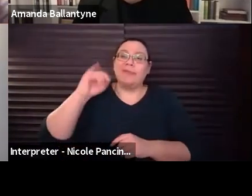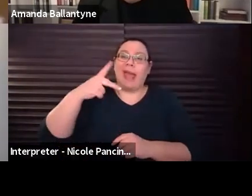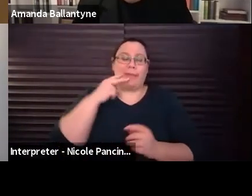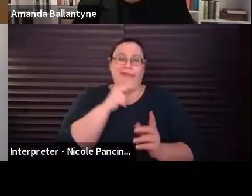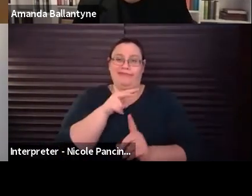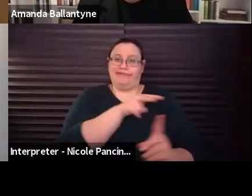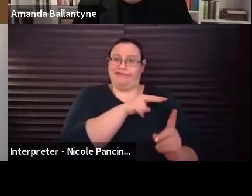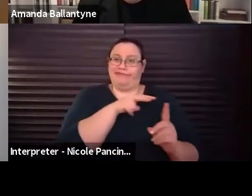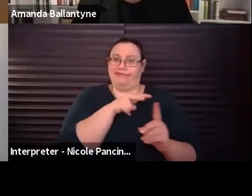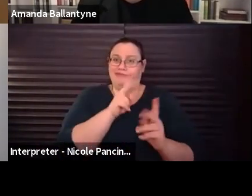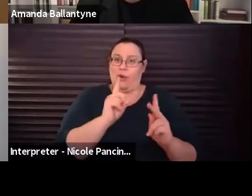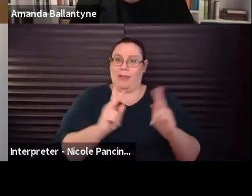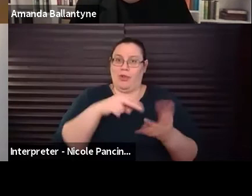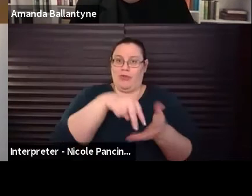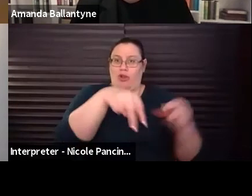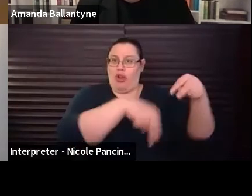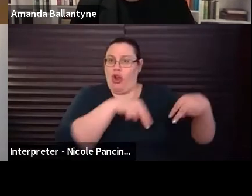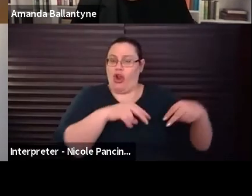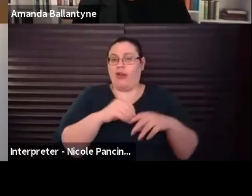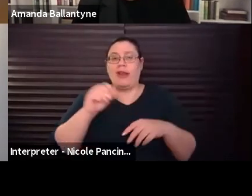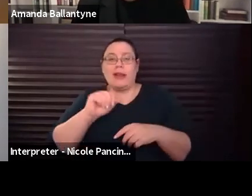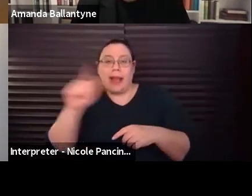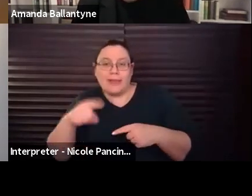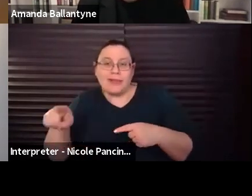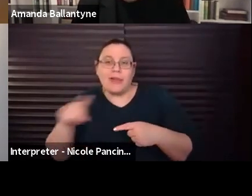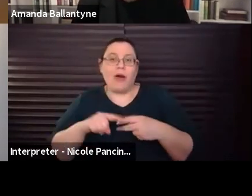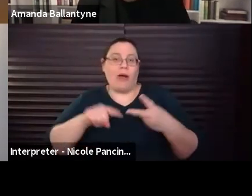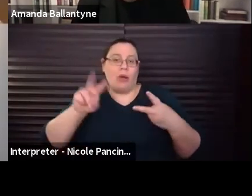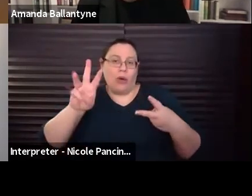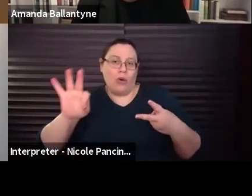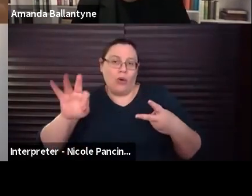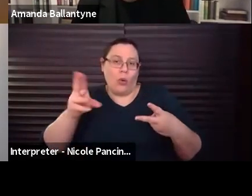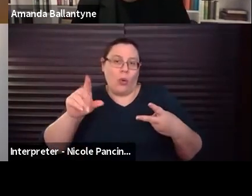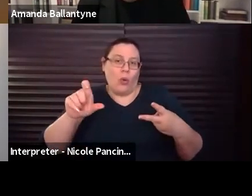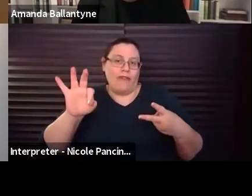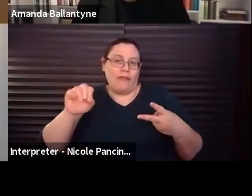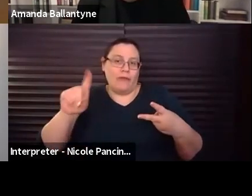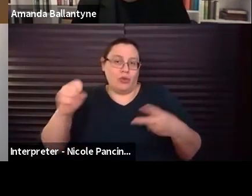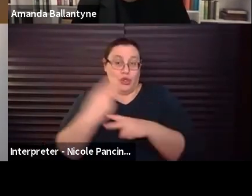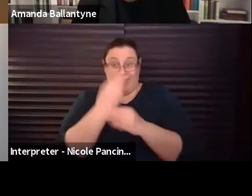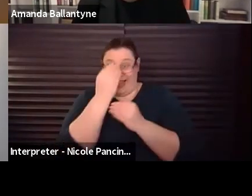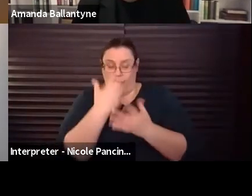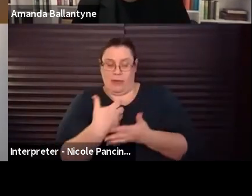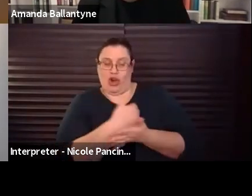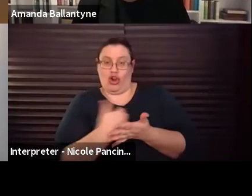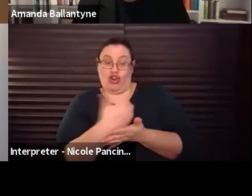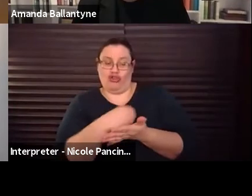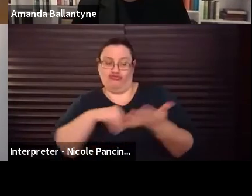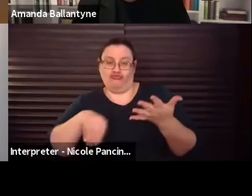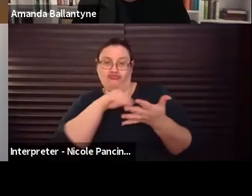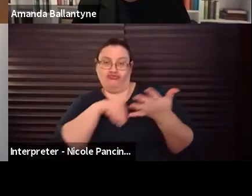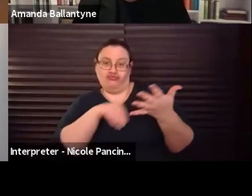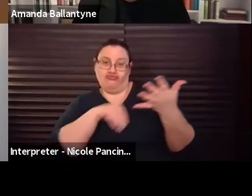that Amazon and at Whole Foods was using all sorts of information that they were gathering, and I take it